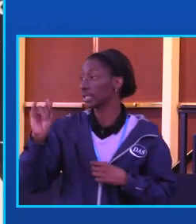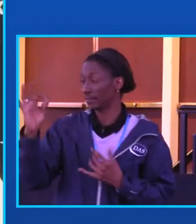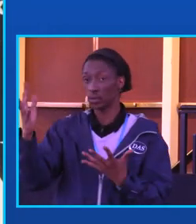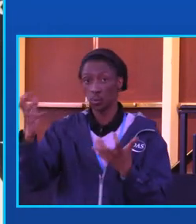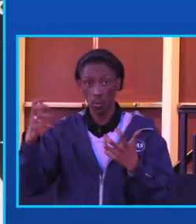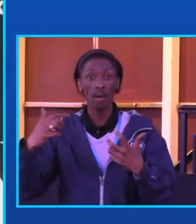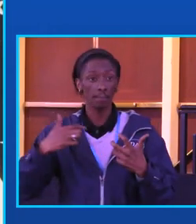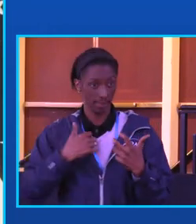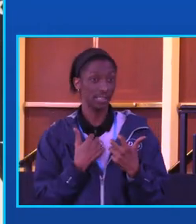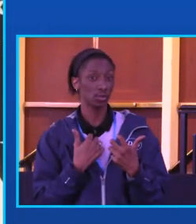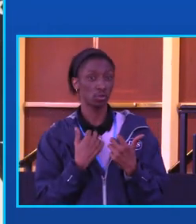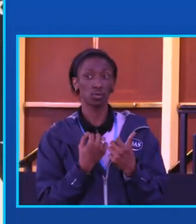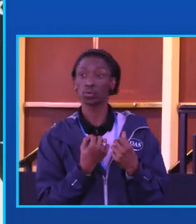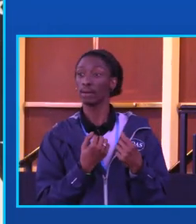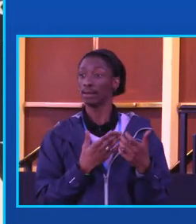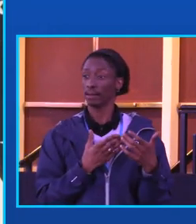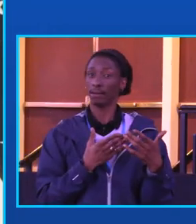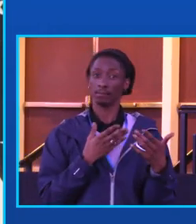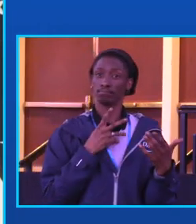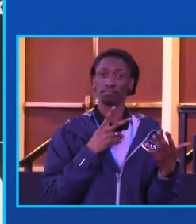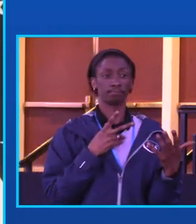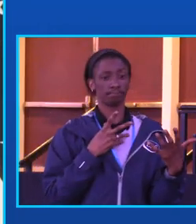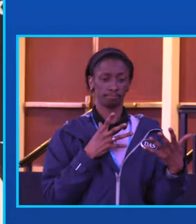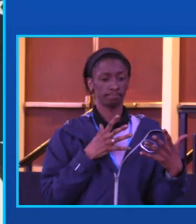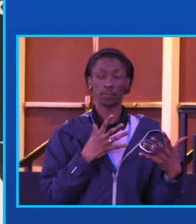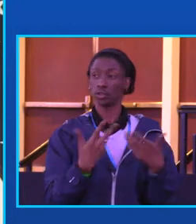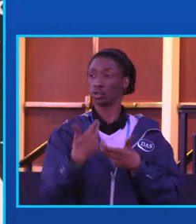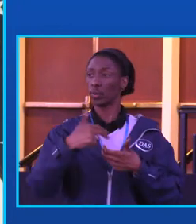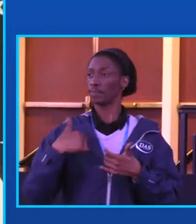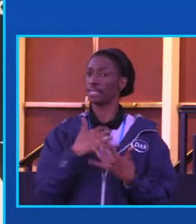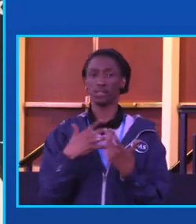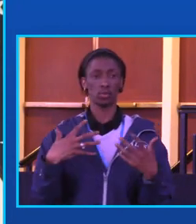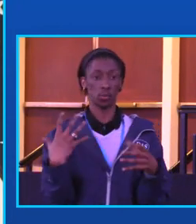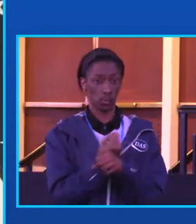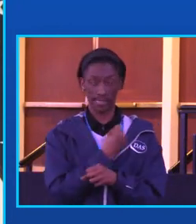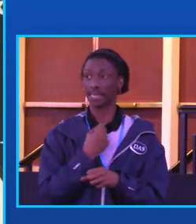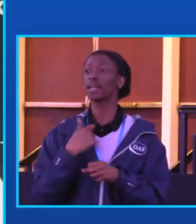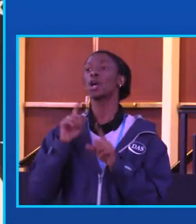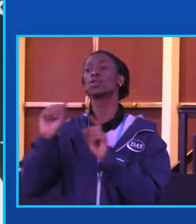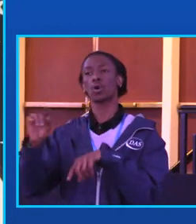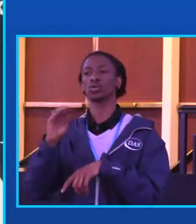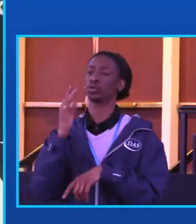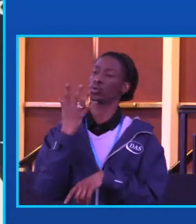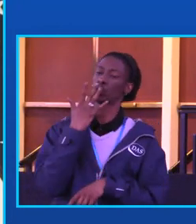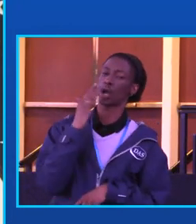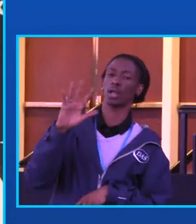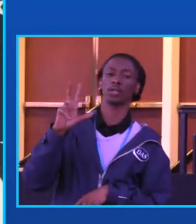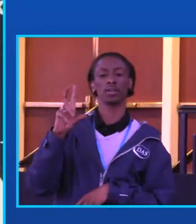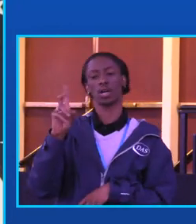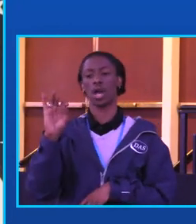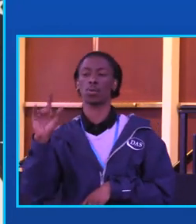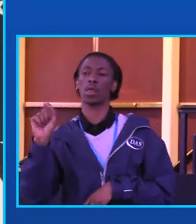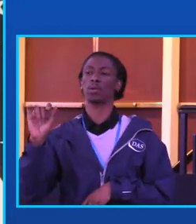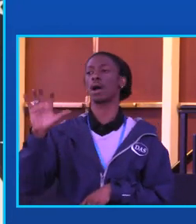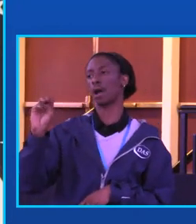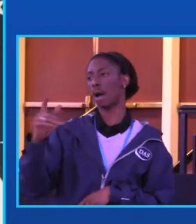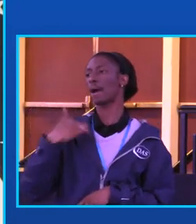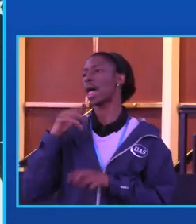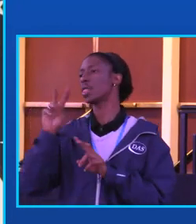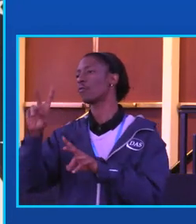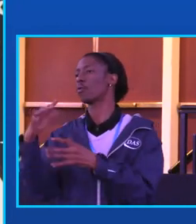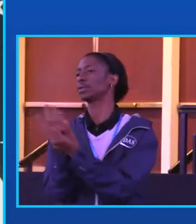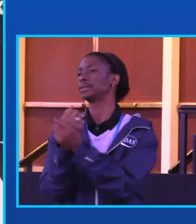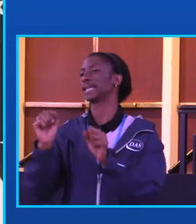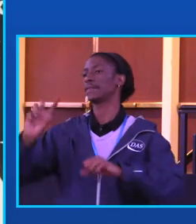big lie candidates for Secretary of State, please go to jennifercolorado.com, and I look forward to saving democracy with